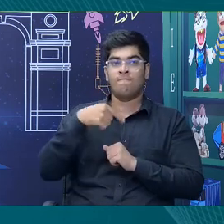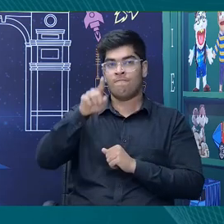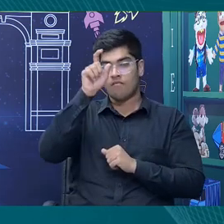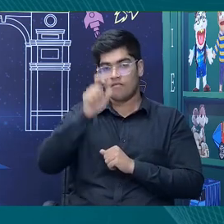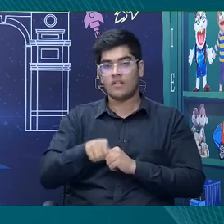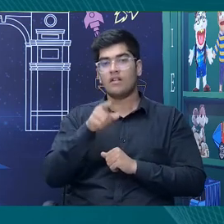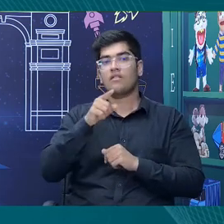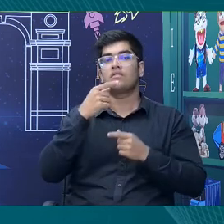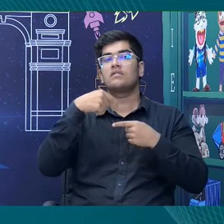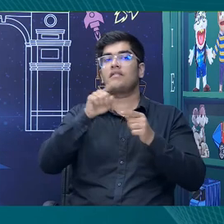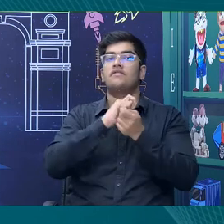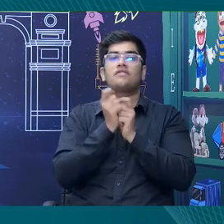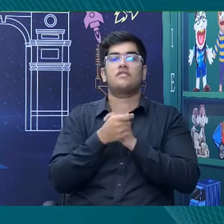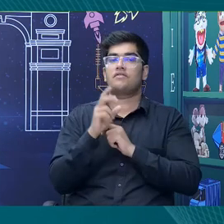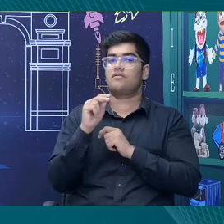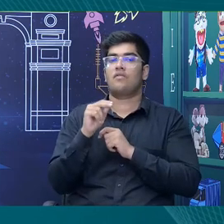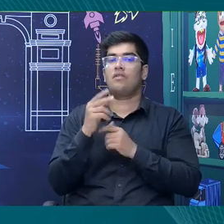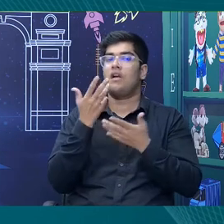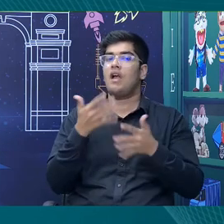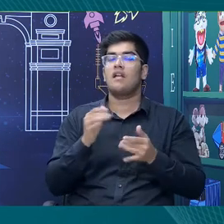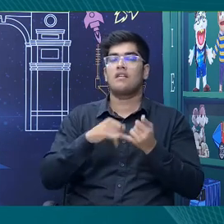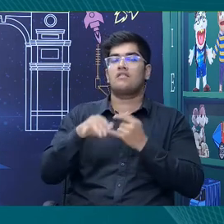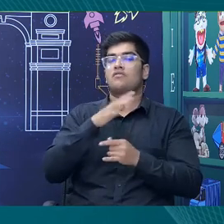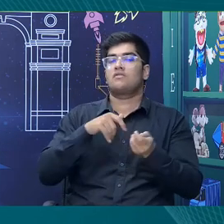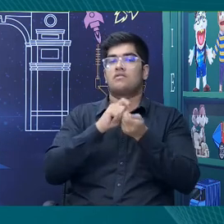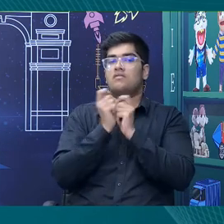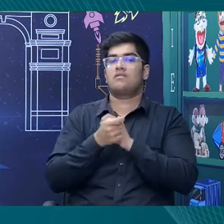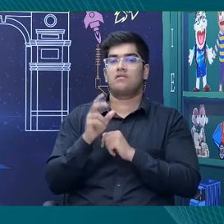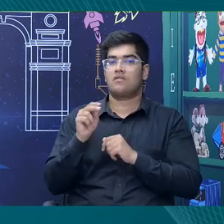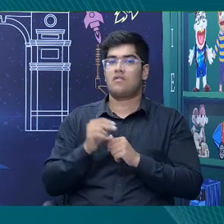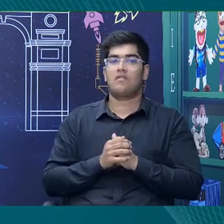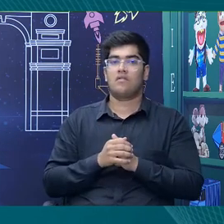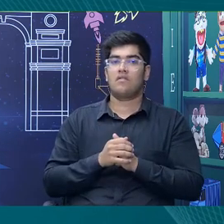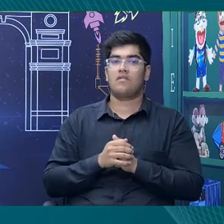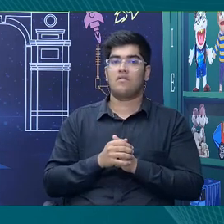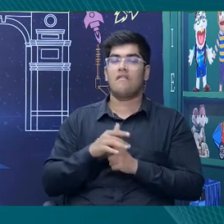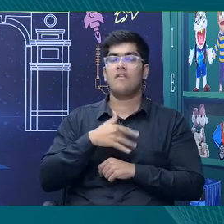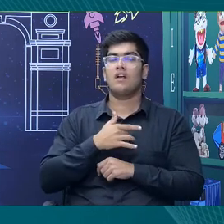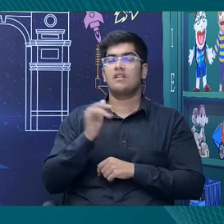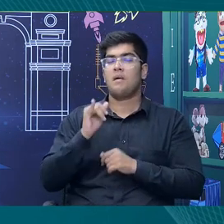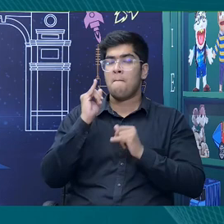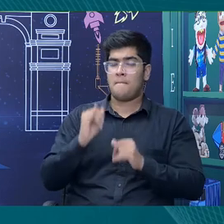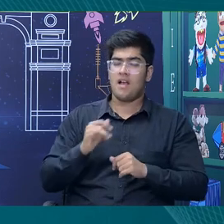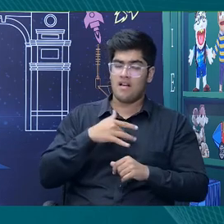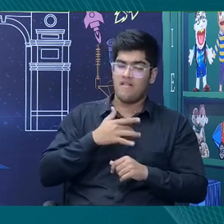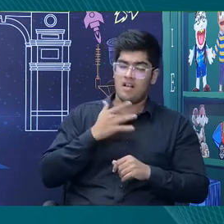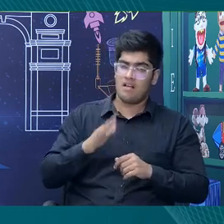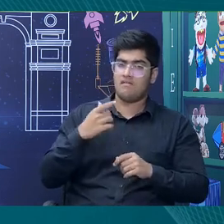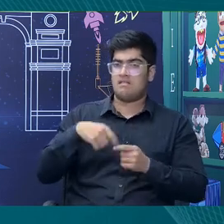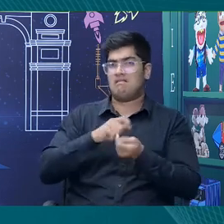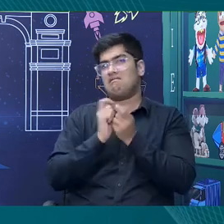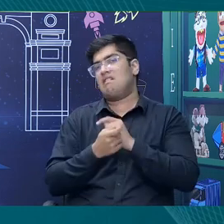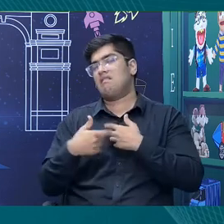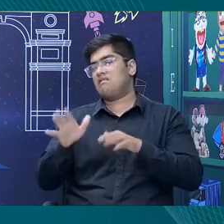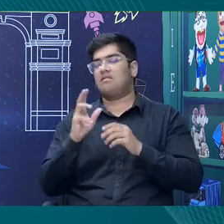don't change yourself in any condition or any situation. Don't change yourself out of despair. Yeah. Don't feel ab to kuch nahi ho sakta, because